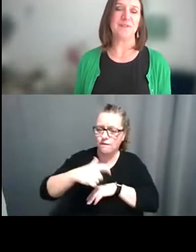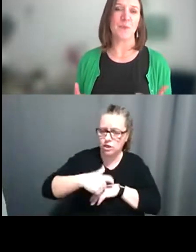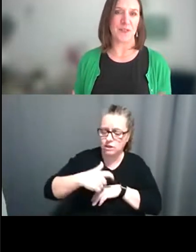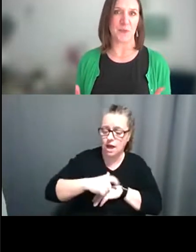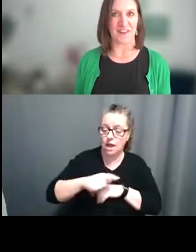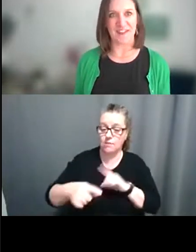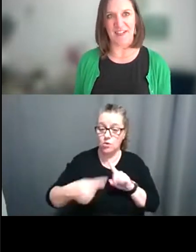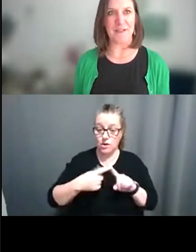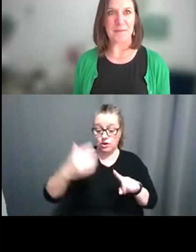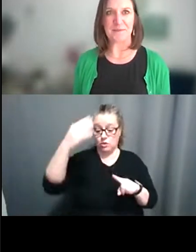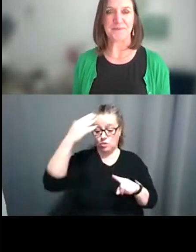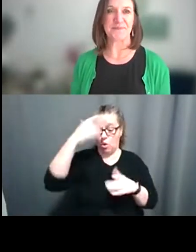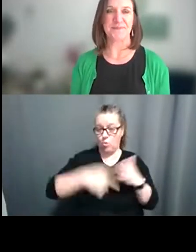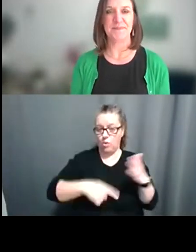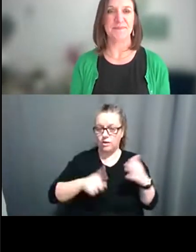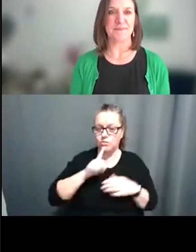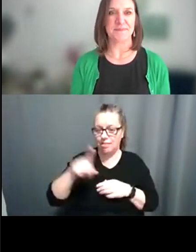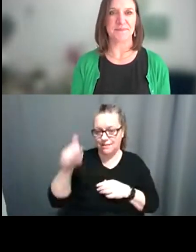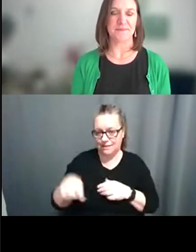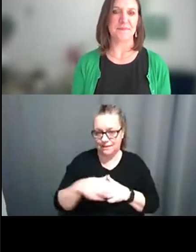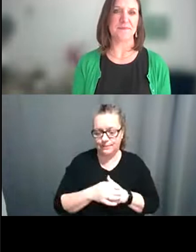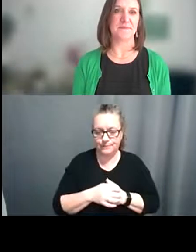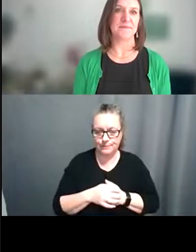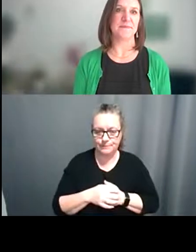know what you really need.